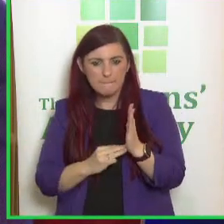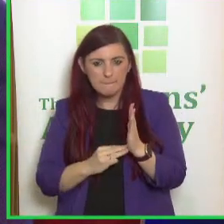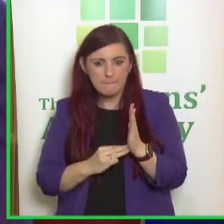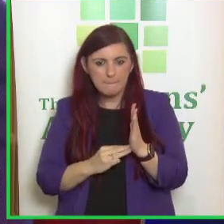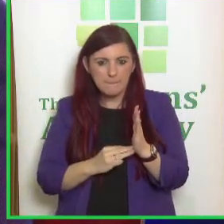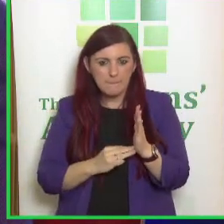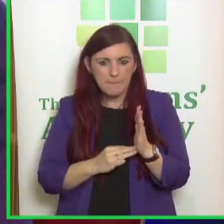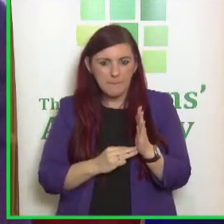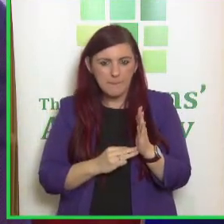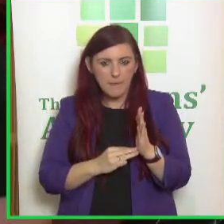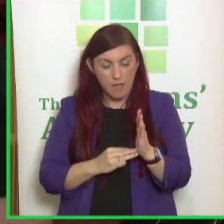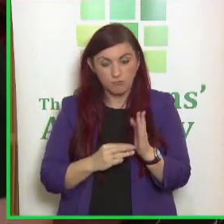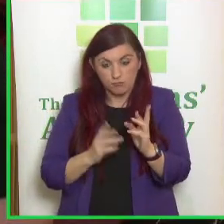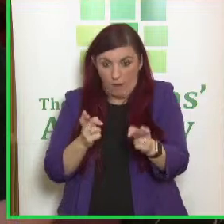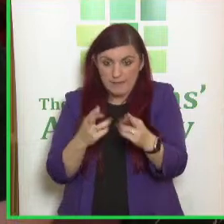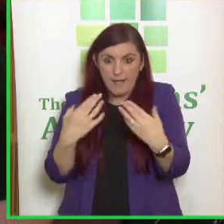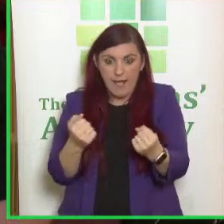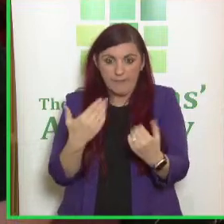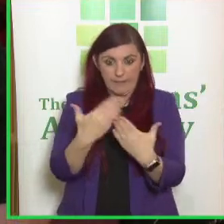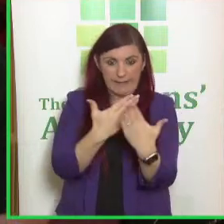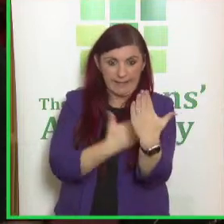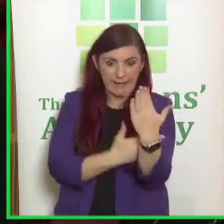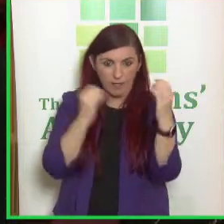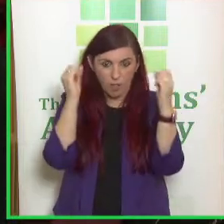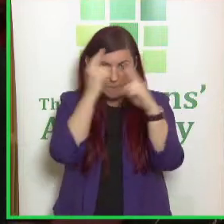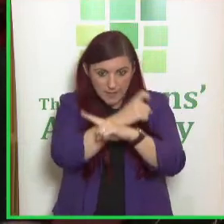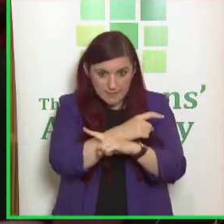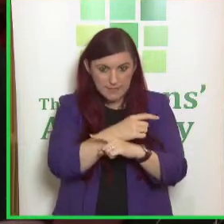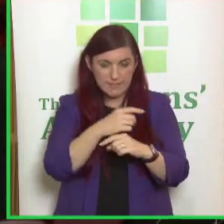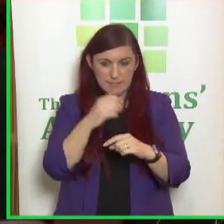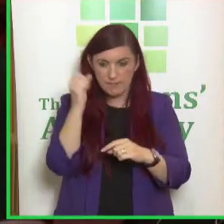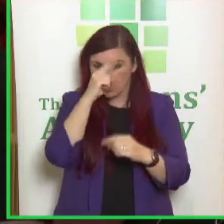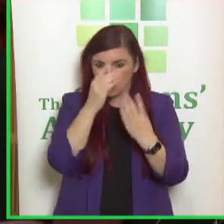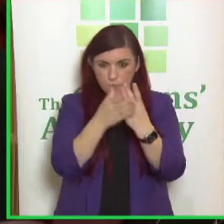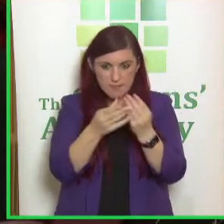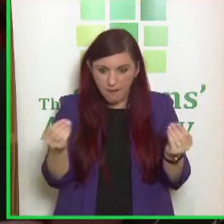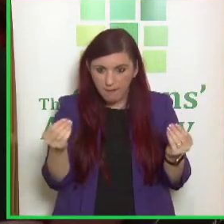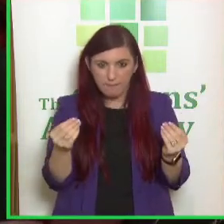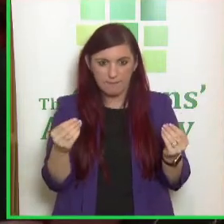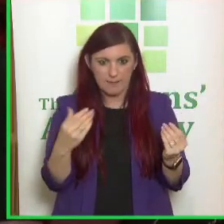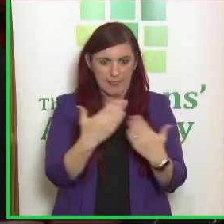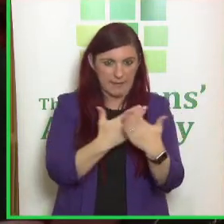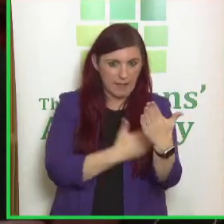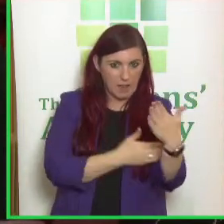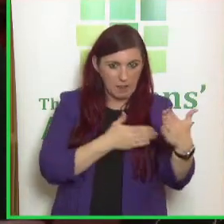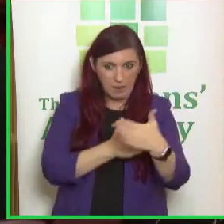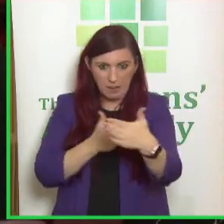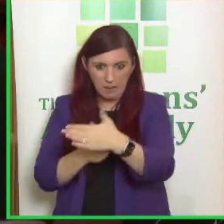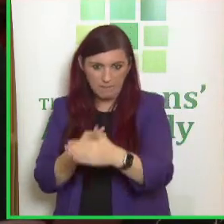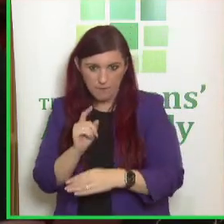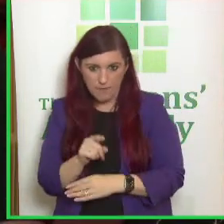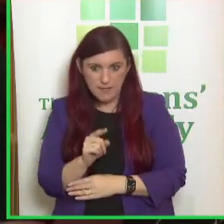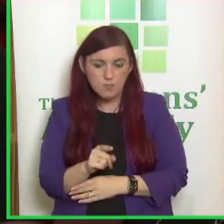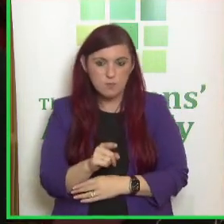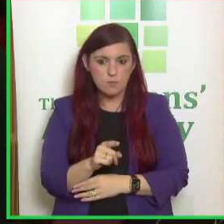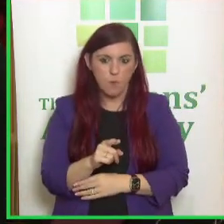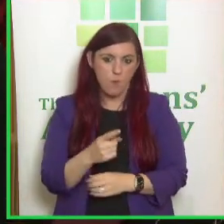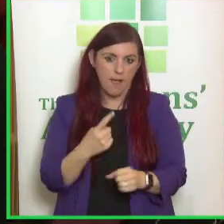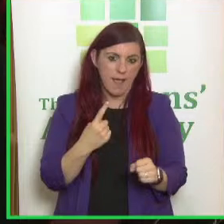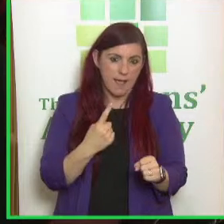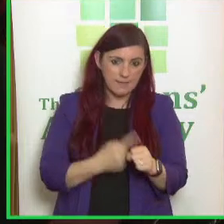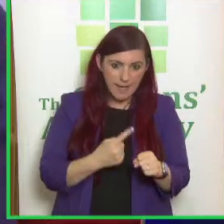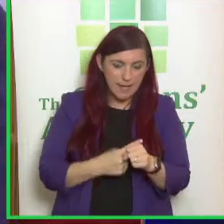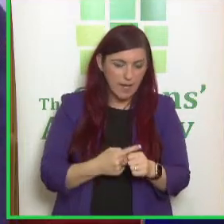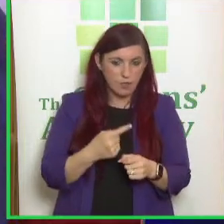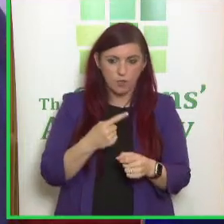are legal complexities around it, but everything can be resolved, but it's about making sure that we move through that. So again, it will go back to the